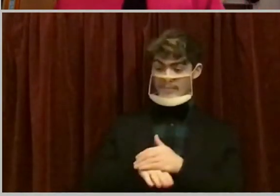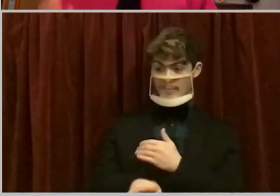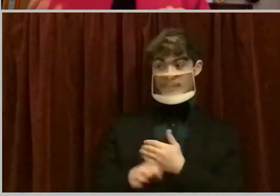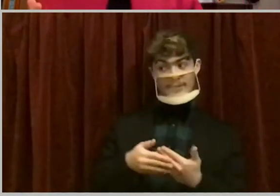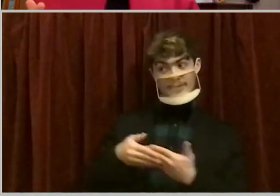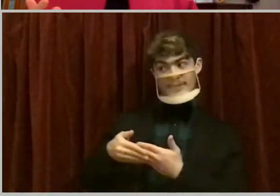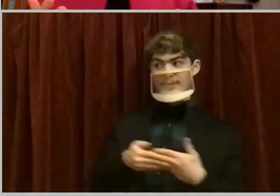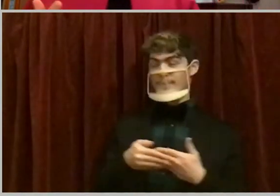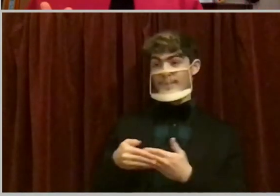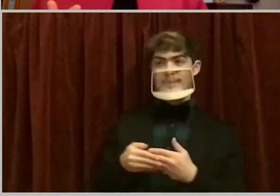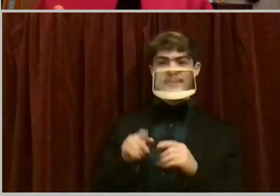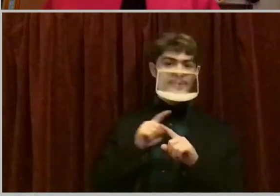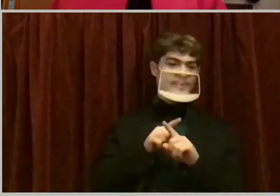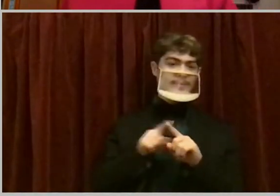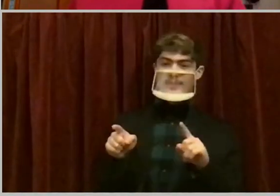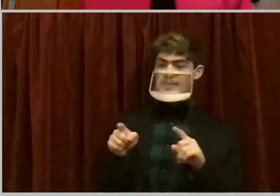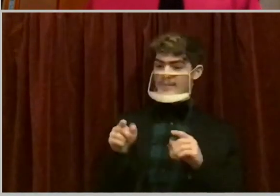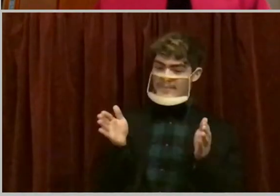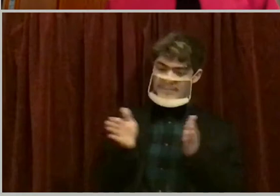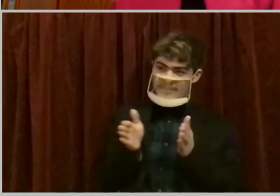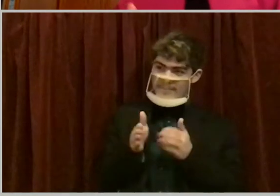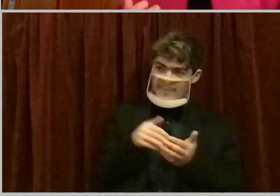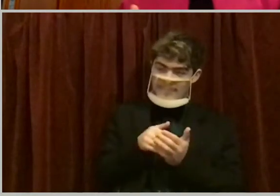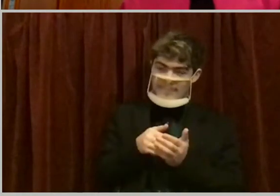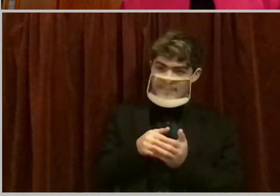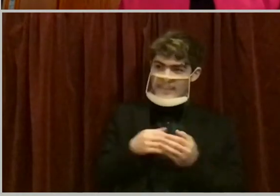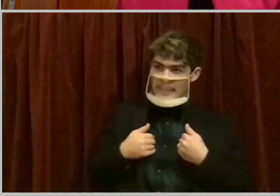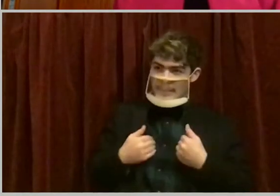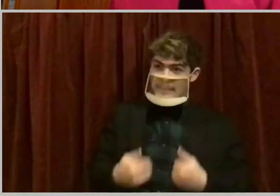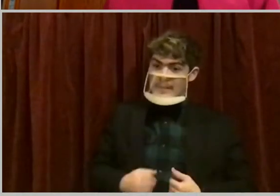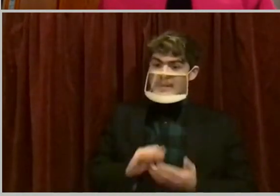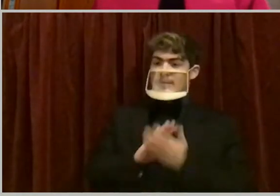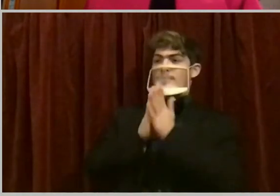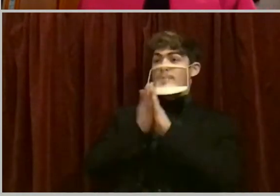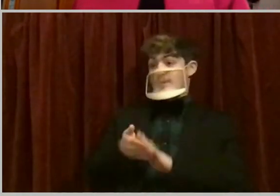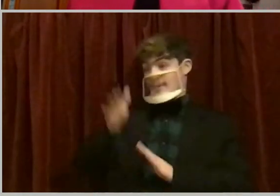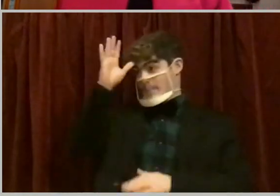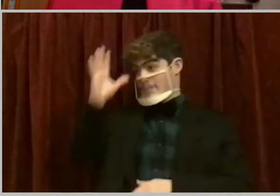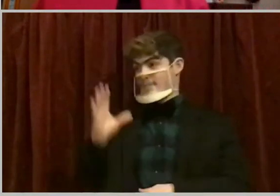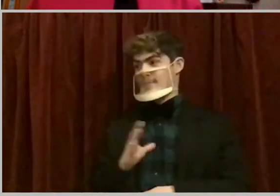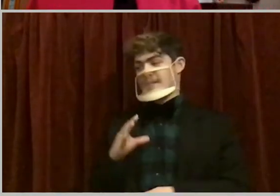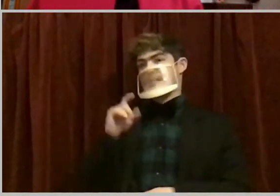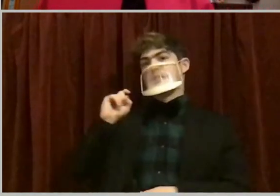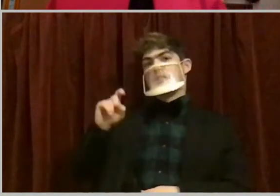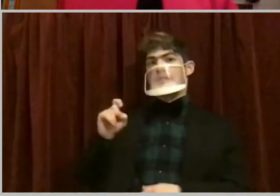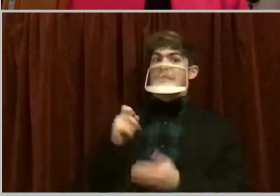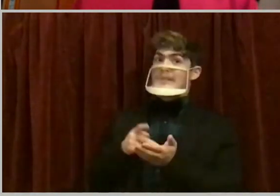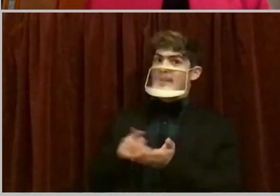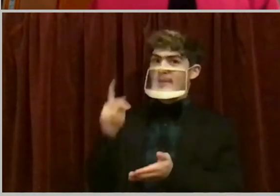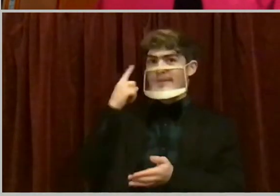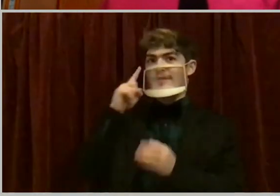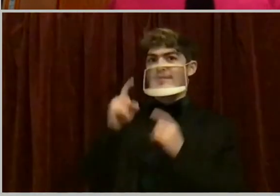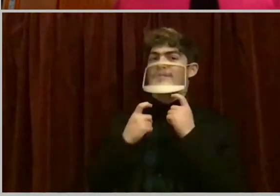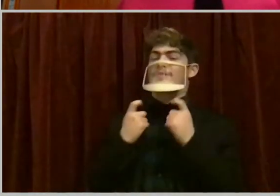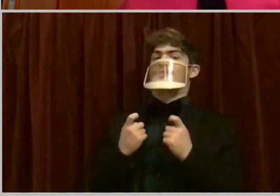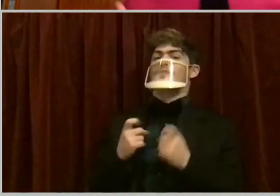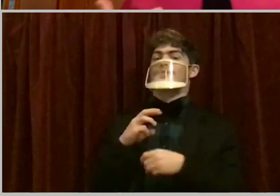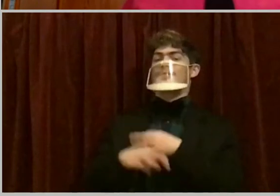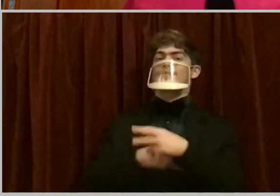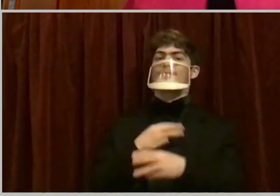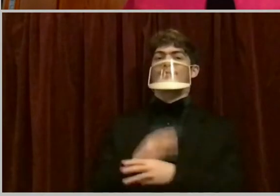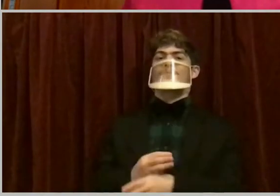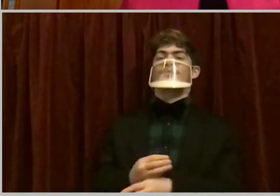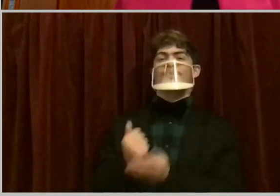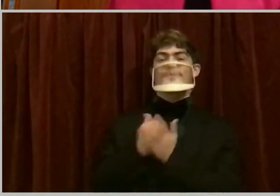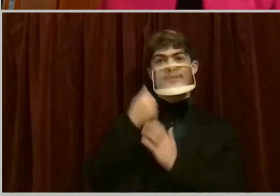that fragile hands, those fragile feet became a man. And ultimately, he had to pay for the sins of this world. And Peter's just